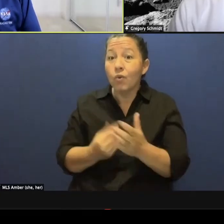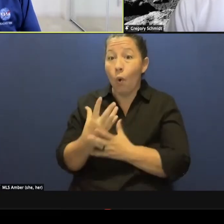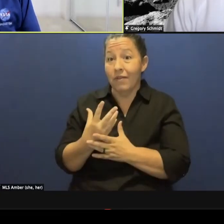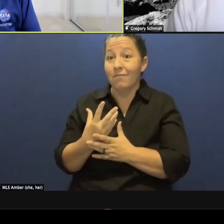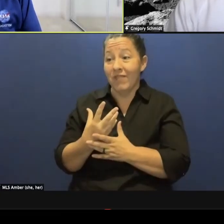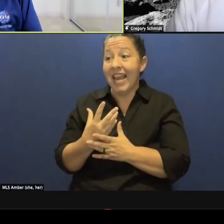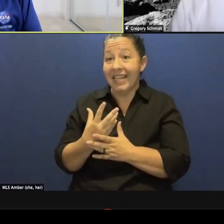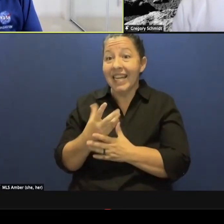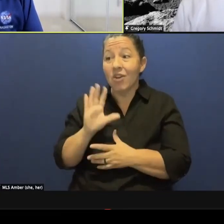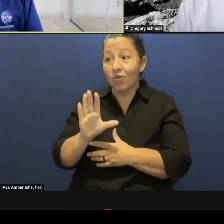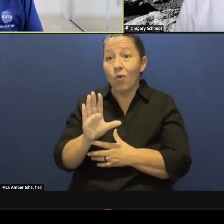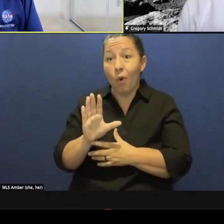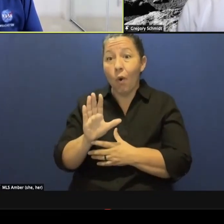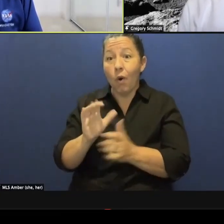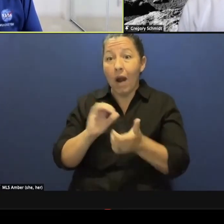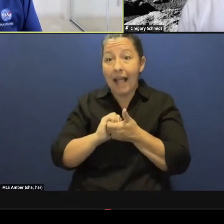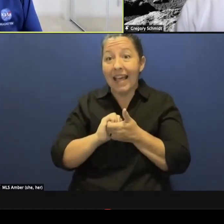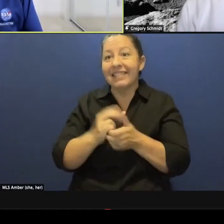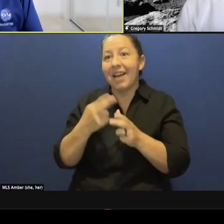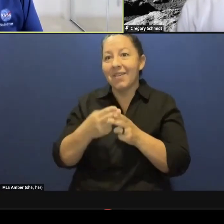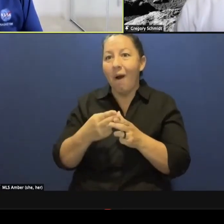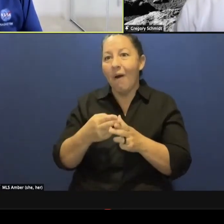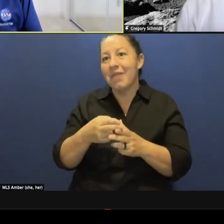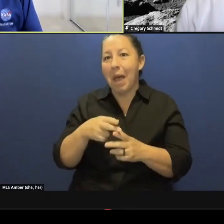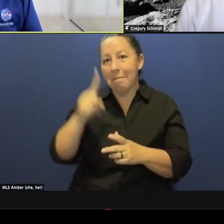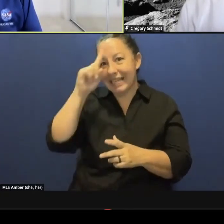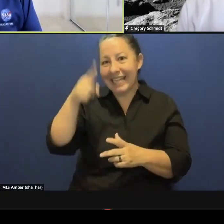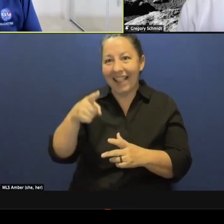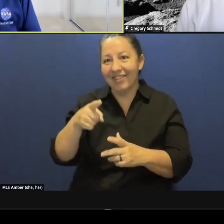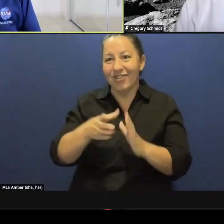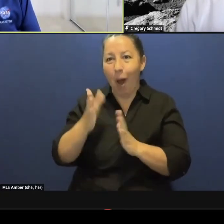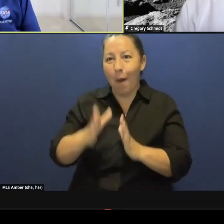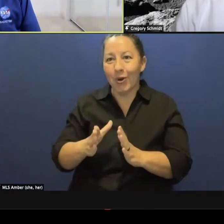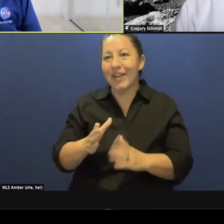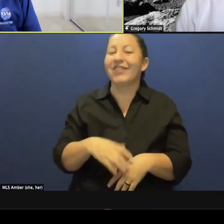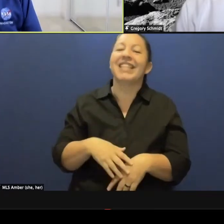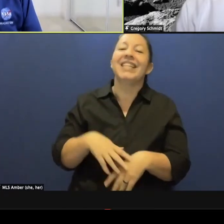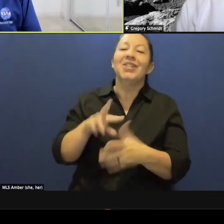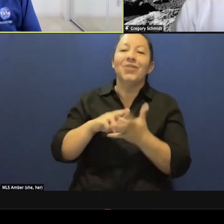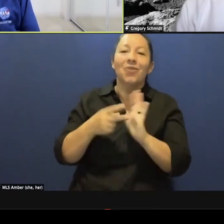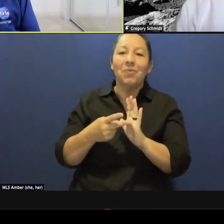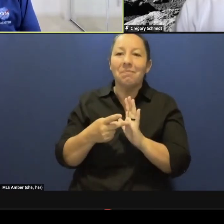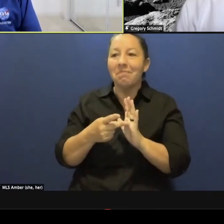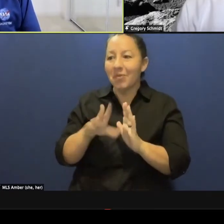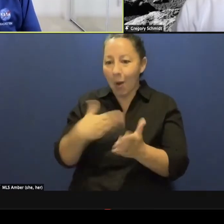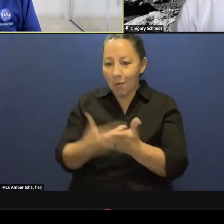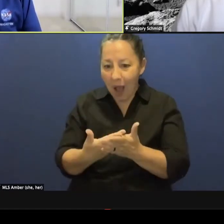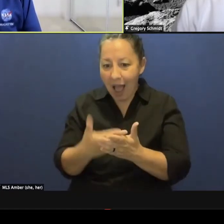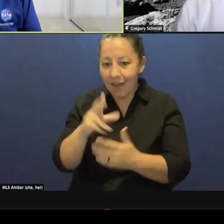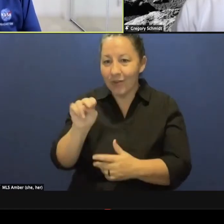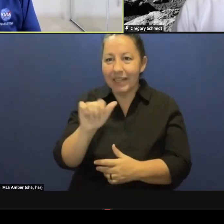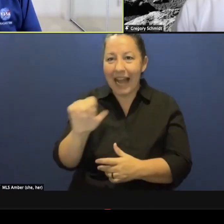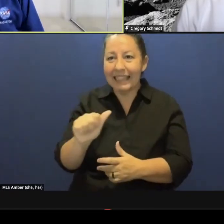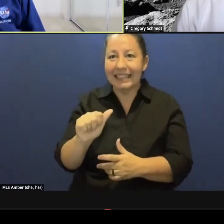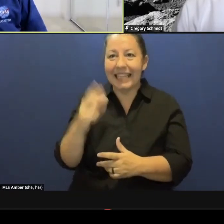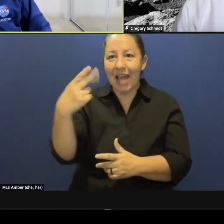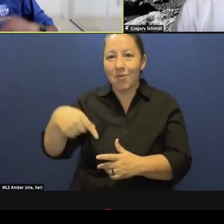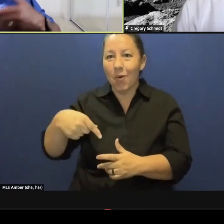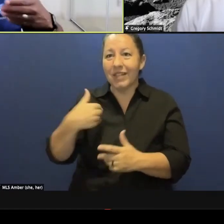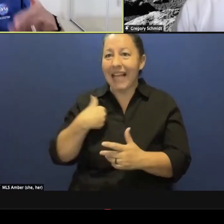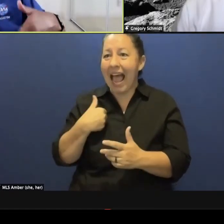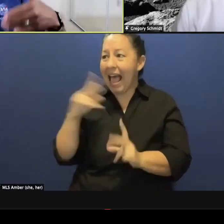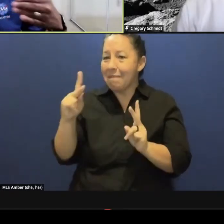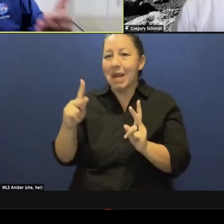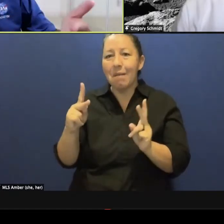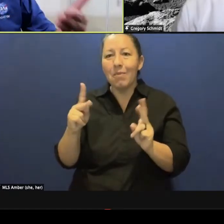them intelligence operatives in the agency. By the time I got to NASA headquarters, they were all over the place, and I would go to them. And what